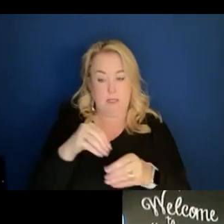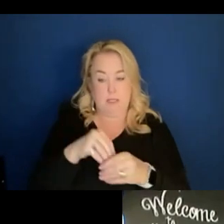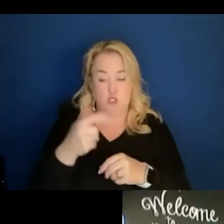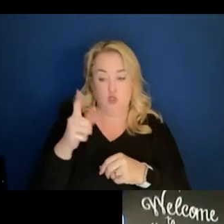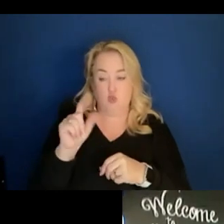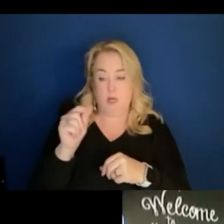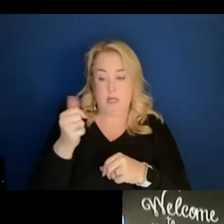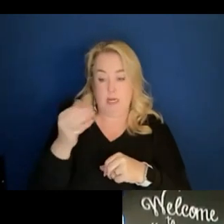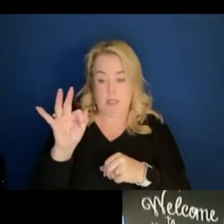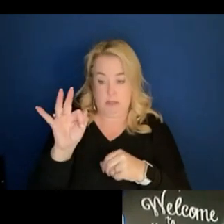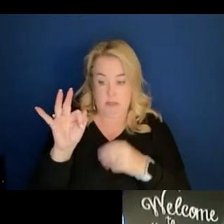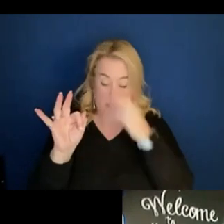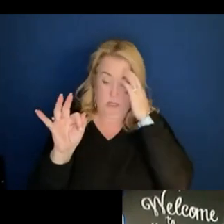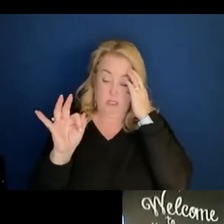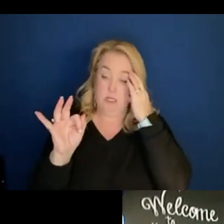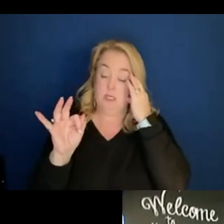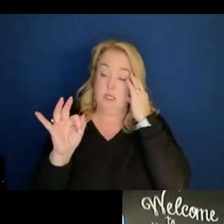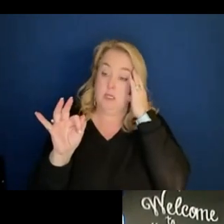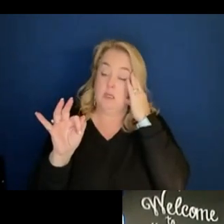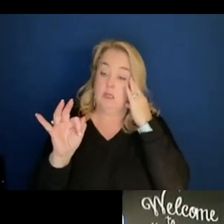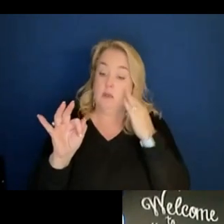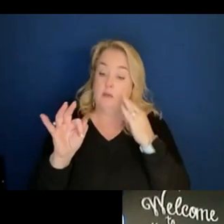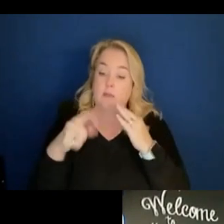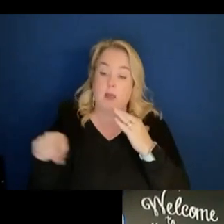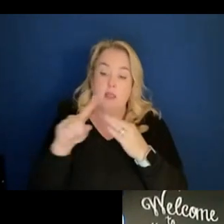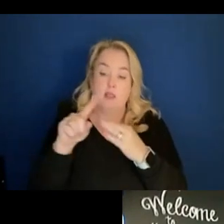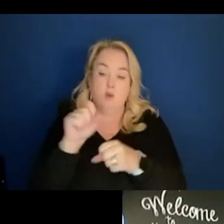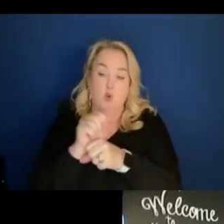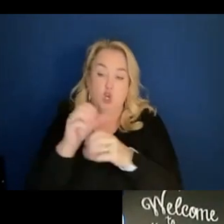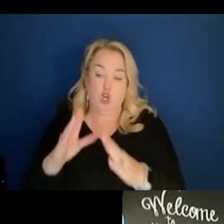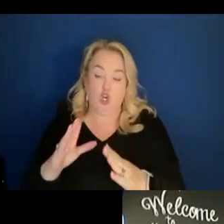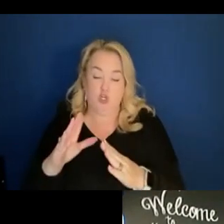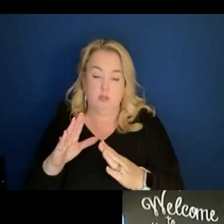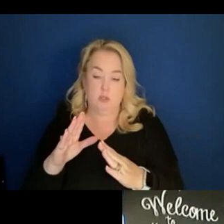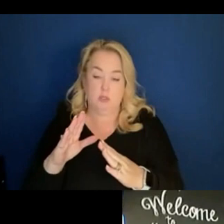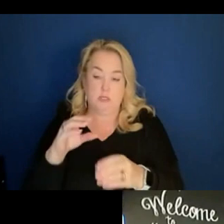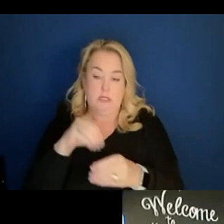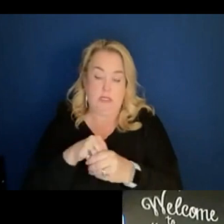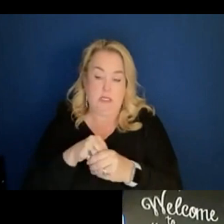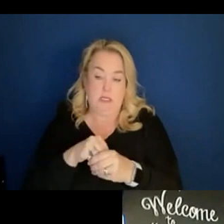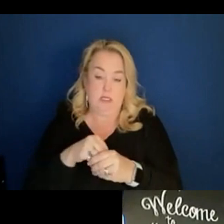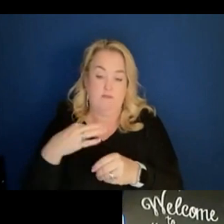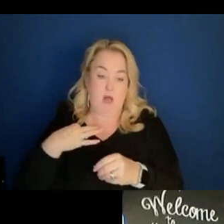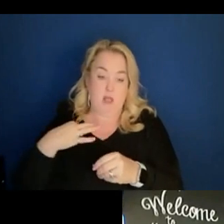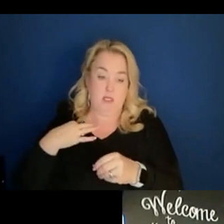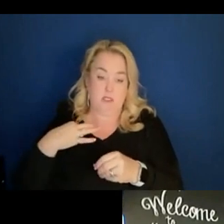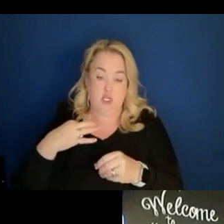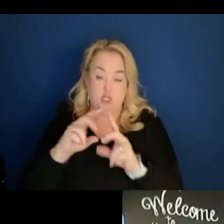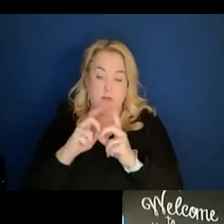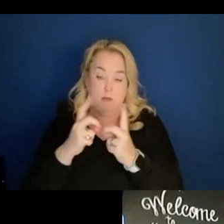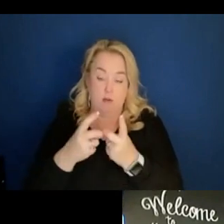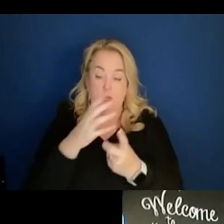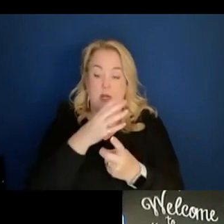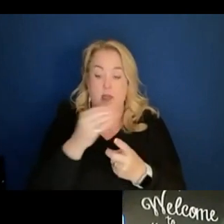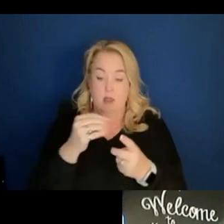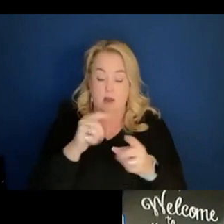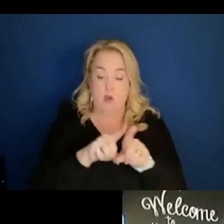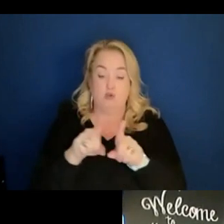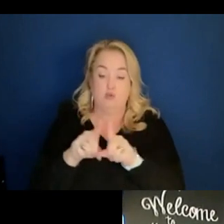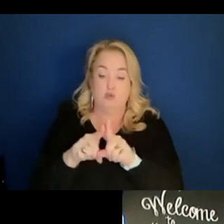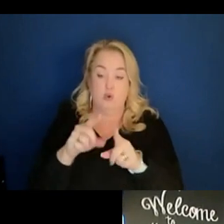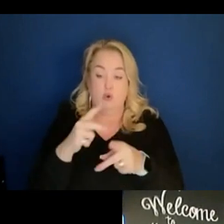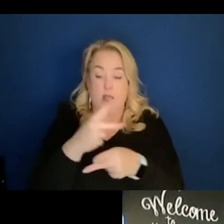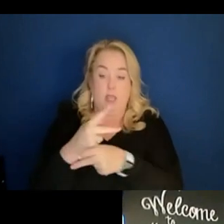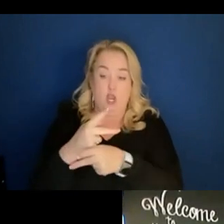2019 by colleagues working across both the volunteer department and the